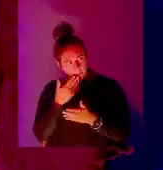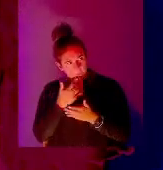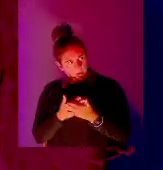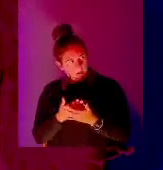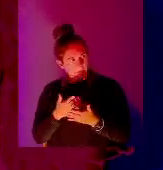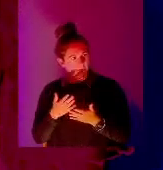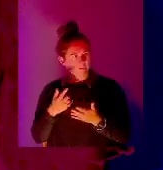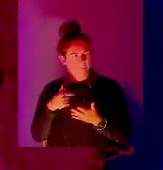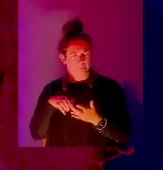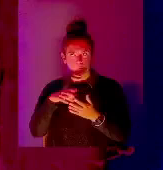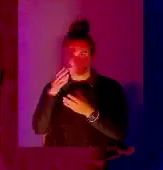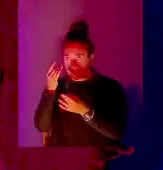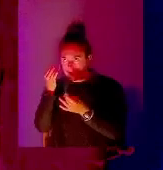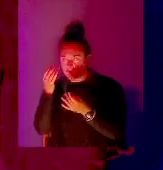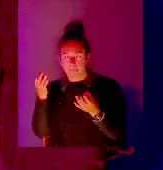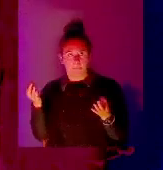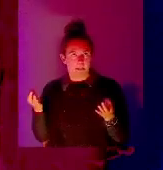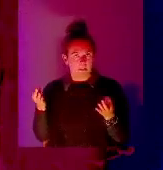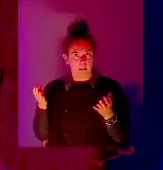to memorize it,